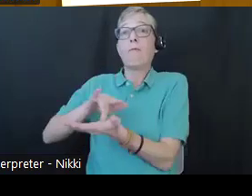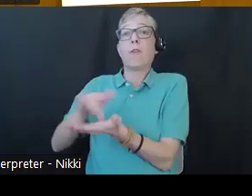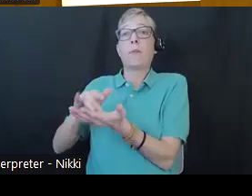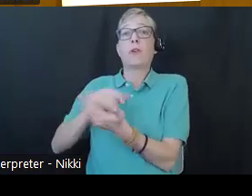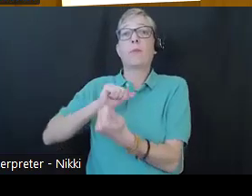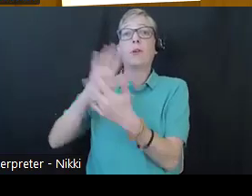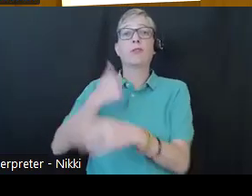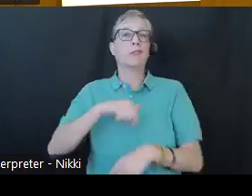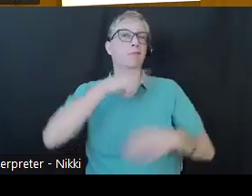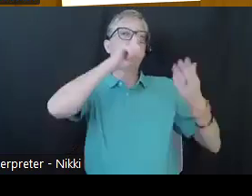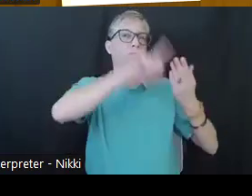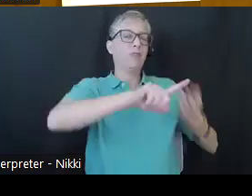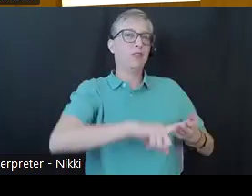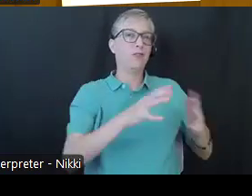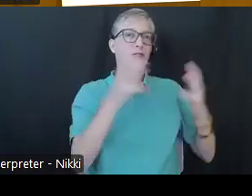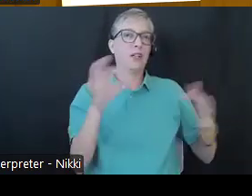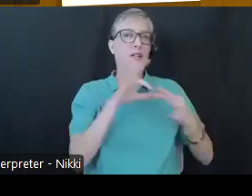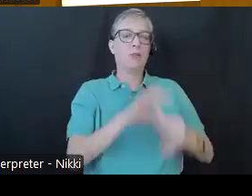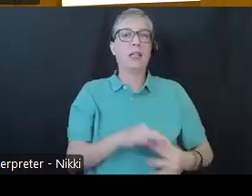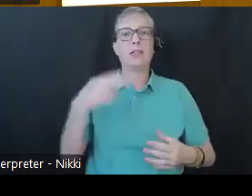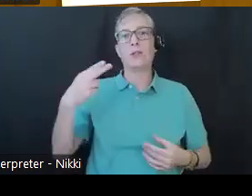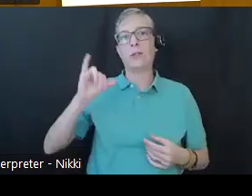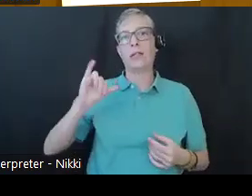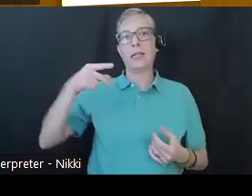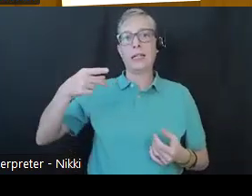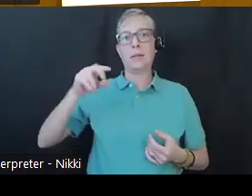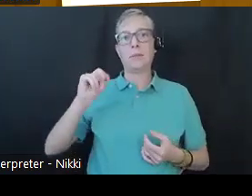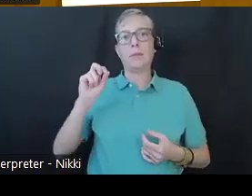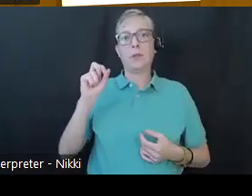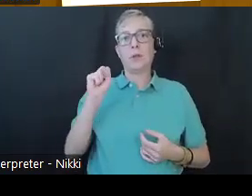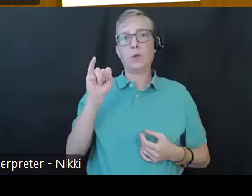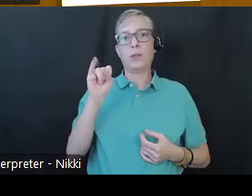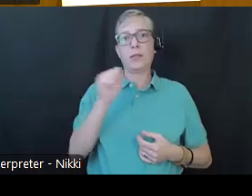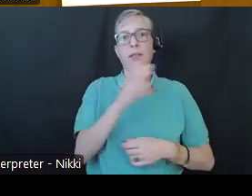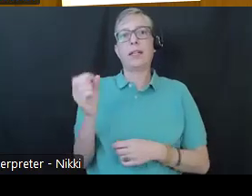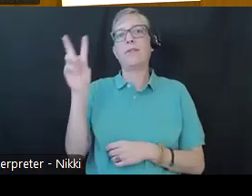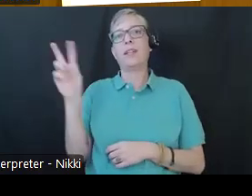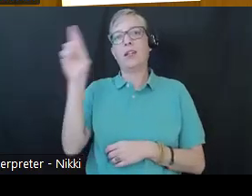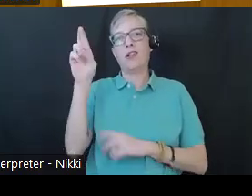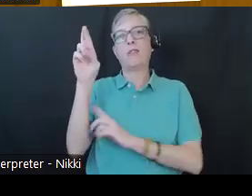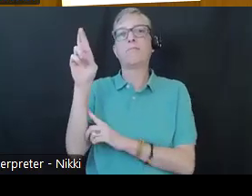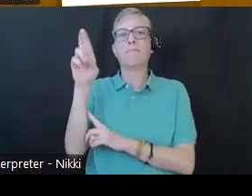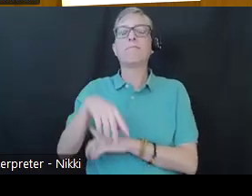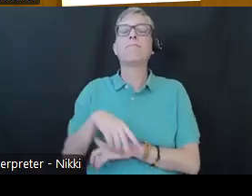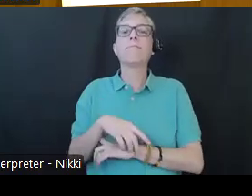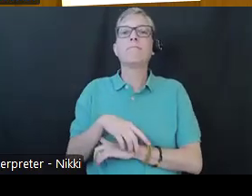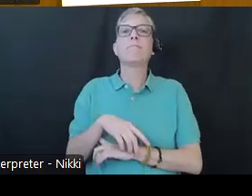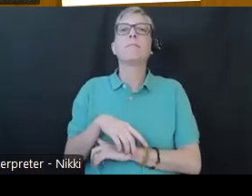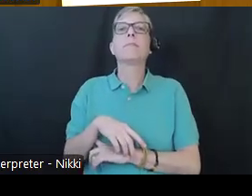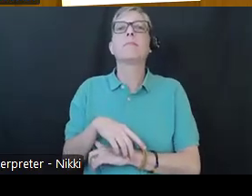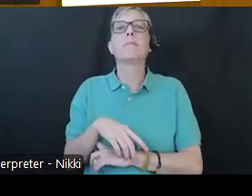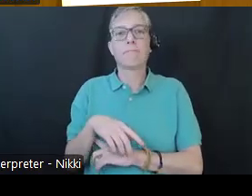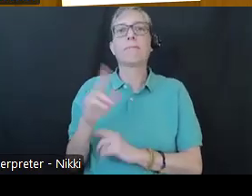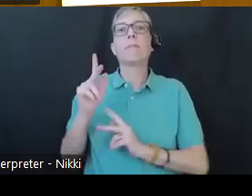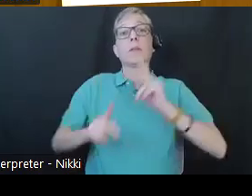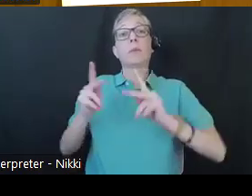hypnosis and virtual reality, and what those findings showed with was that those with the highest pain